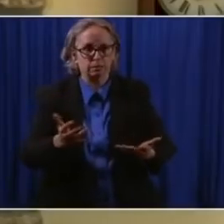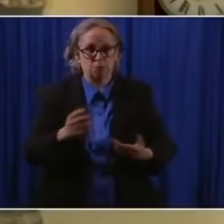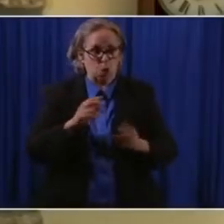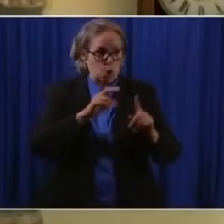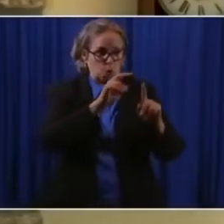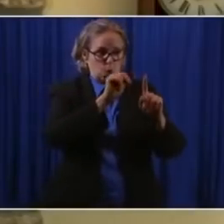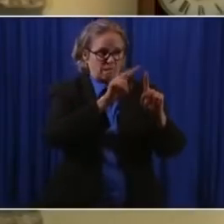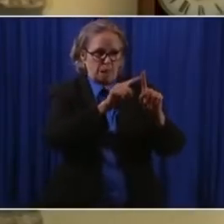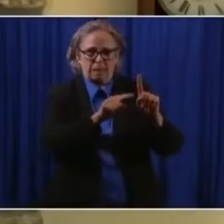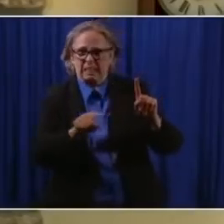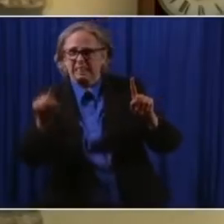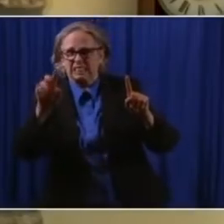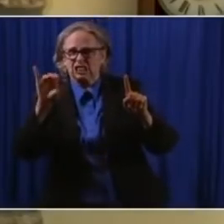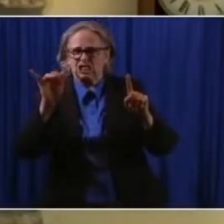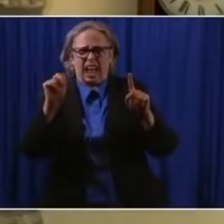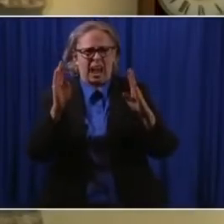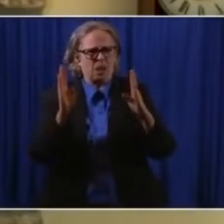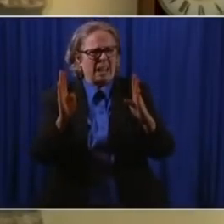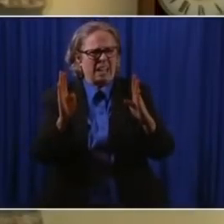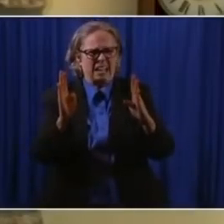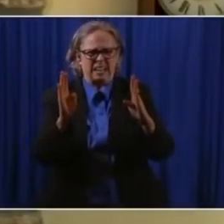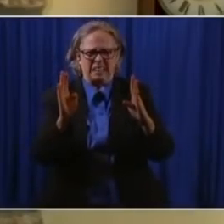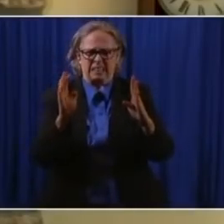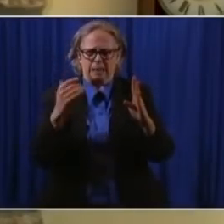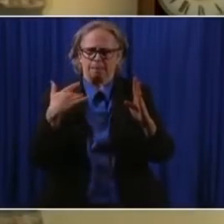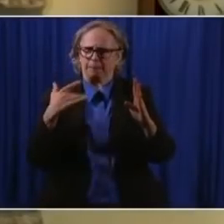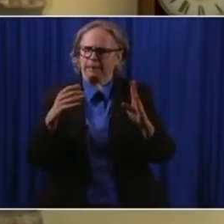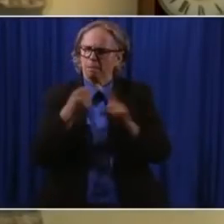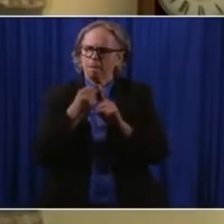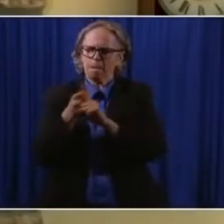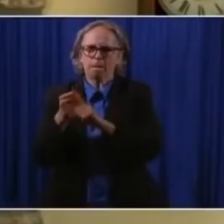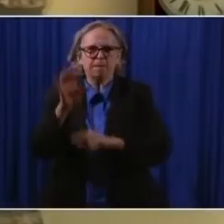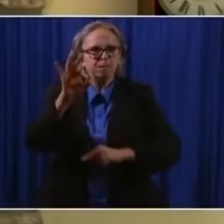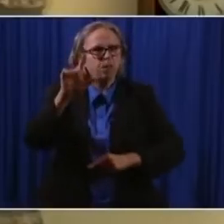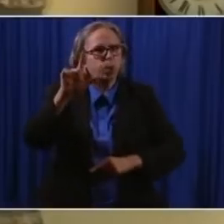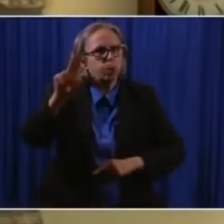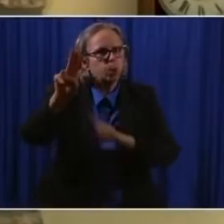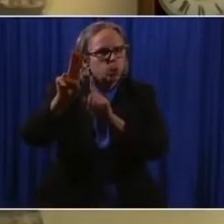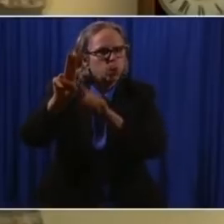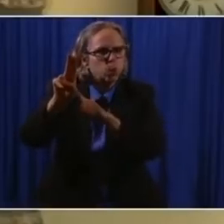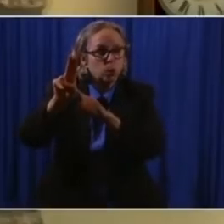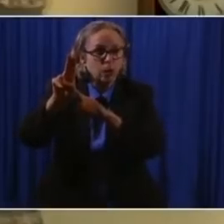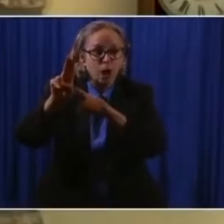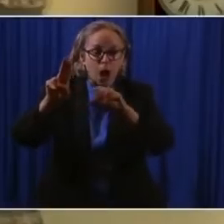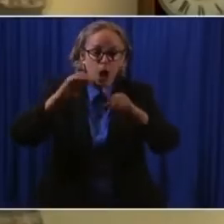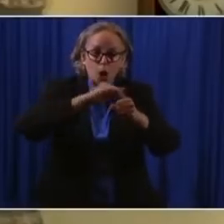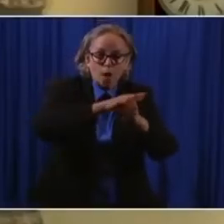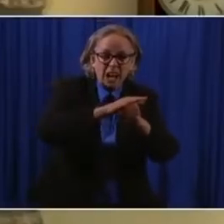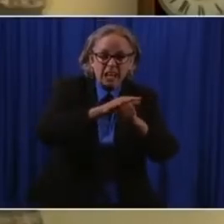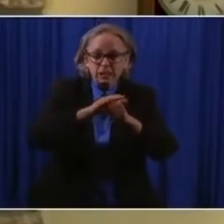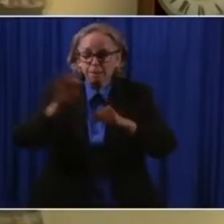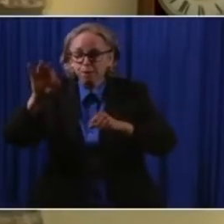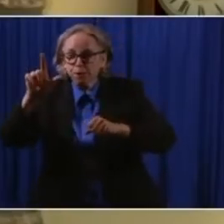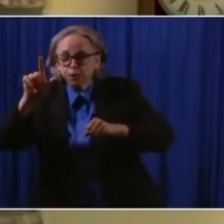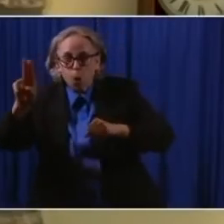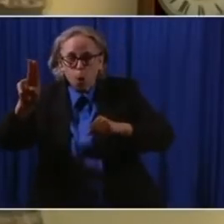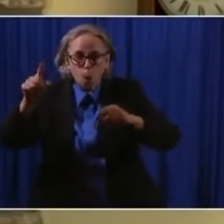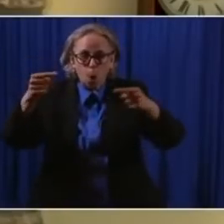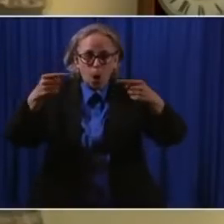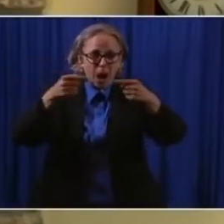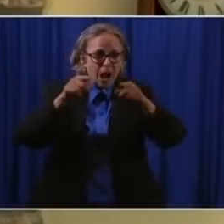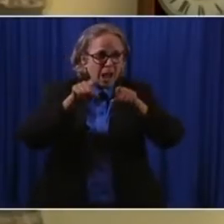very, very rough with the flu coming back. And at the same time, people all indoors and the virus spreading.